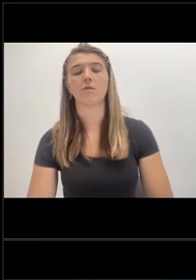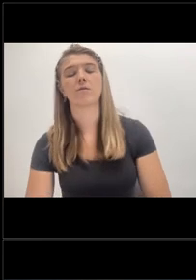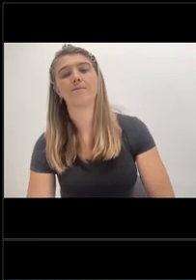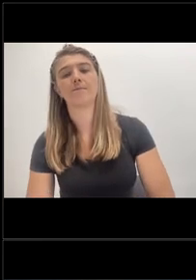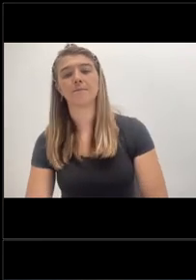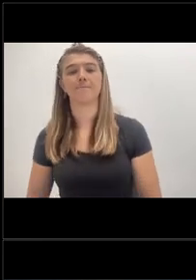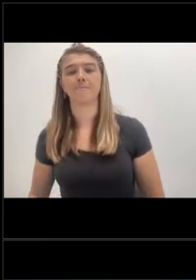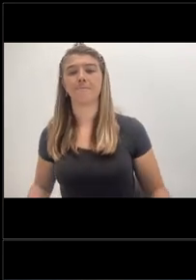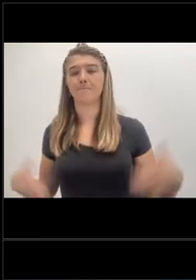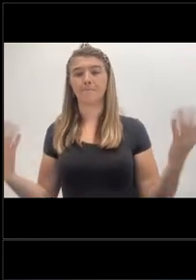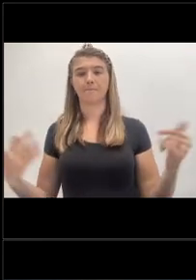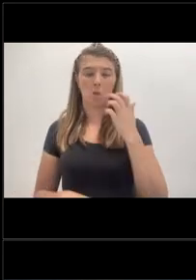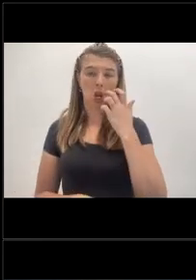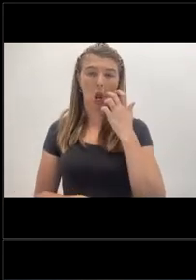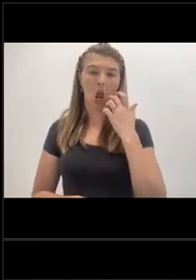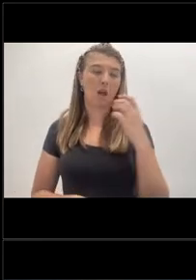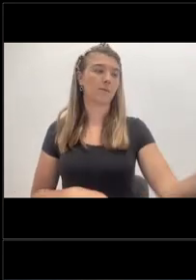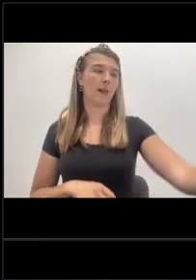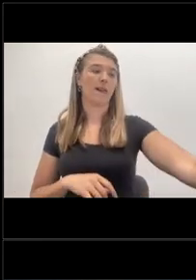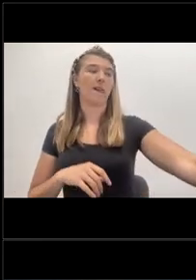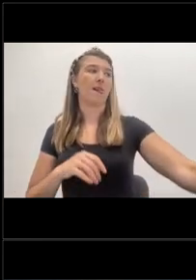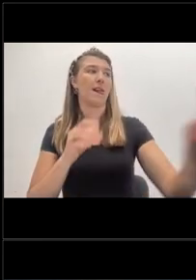the poll now.